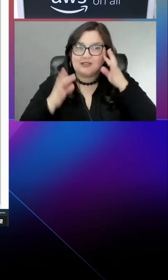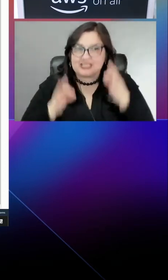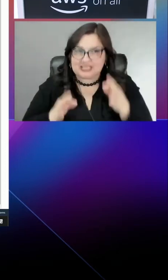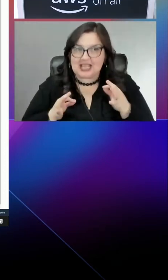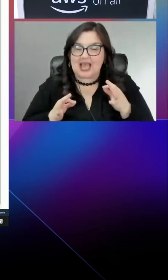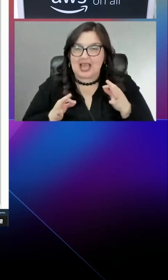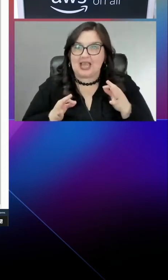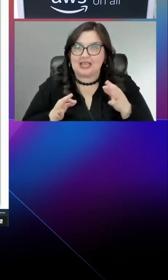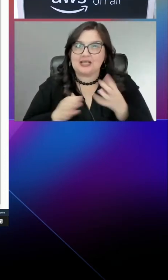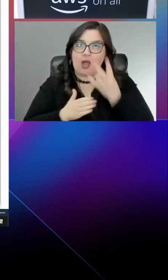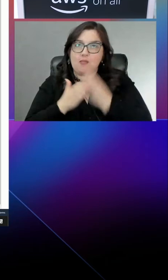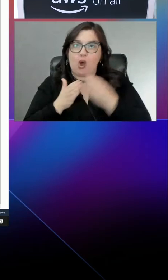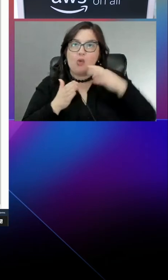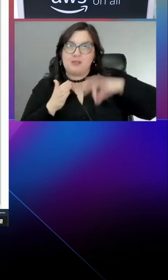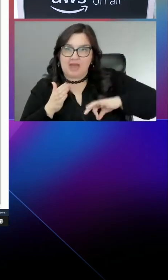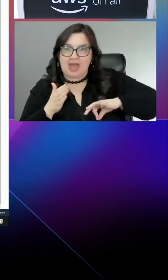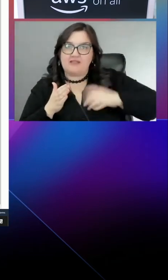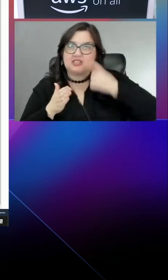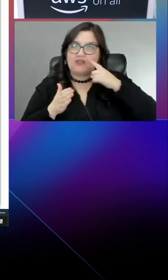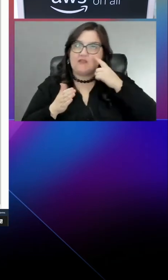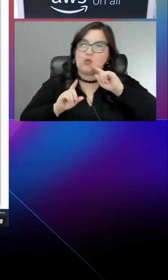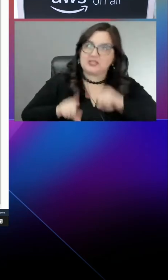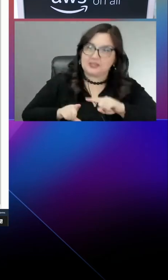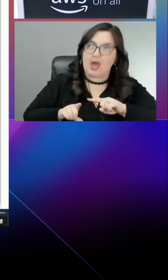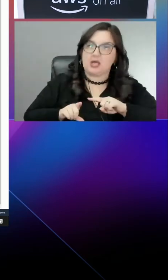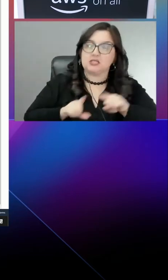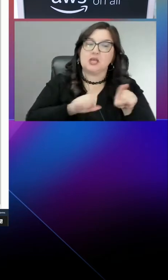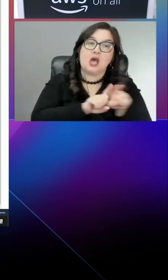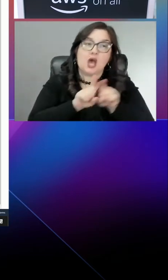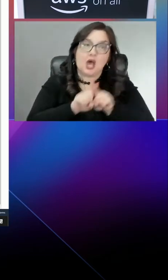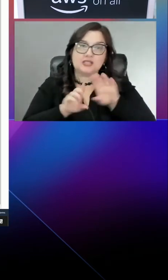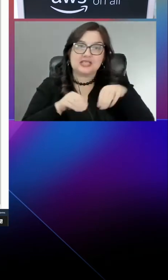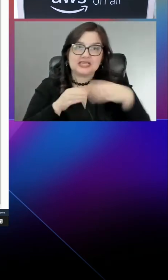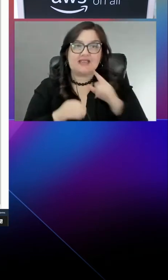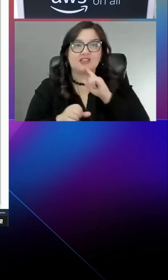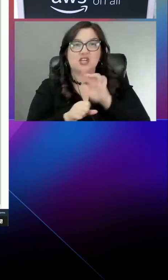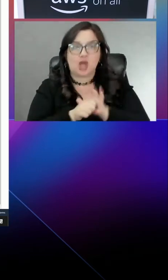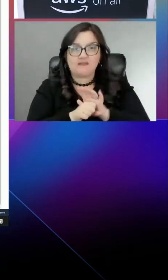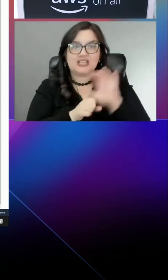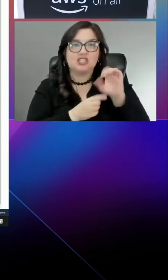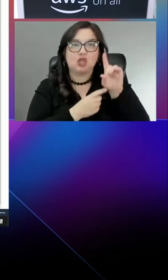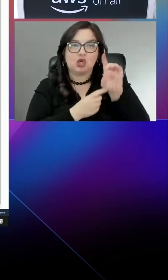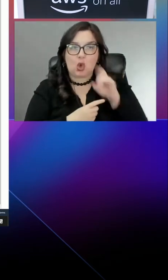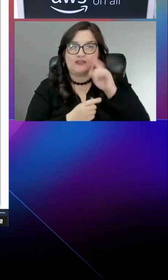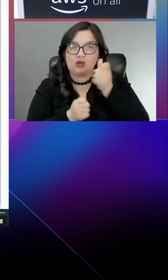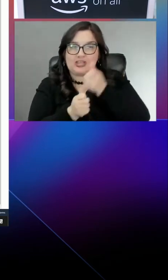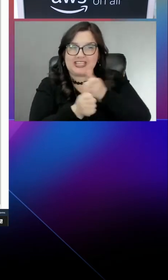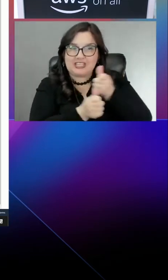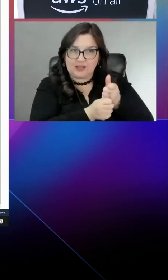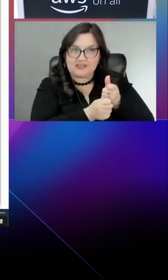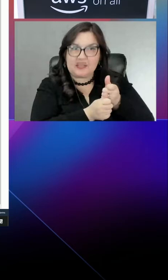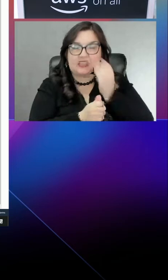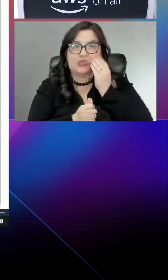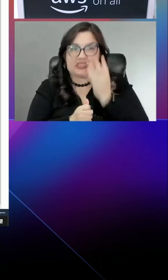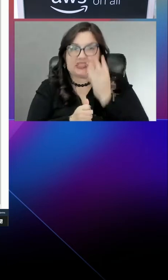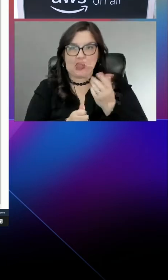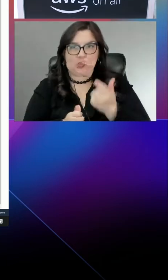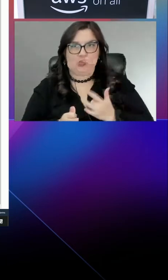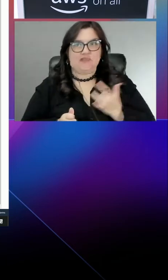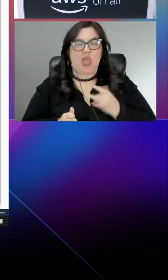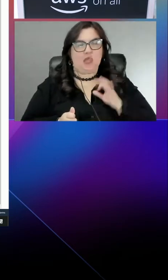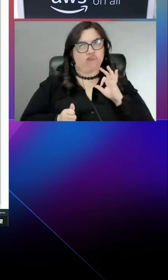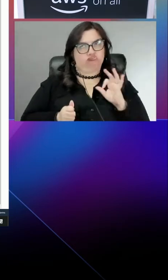yeah. response. And the response will also give a confidence score for each of these, which will tell you how confident we are that we are good